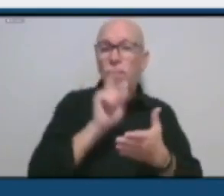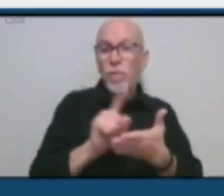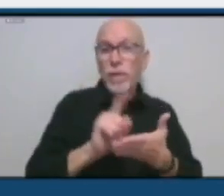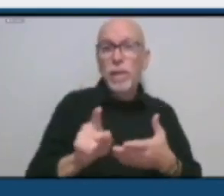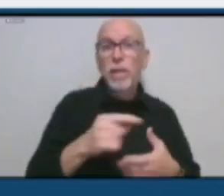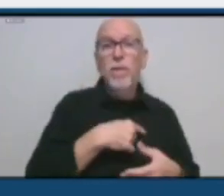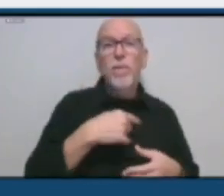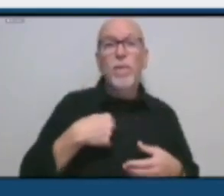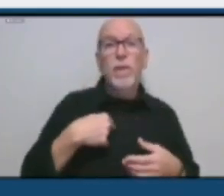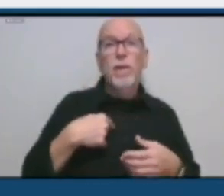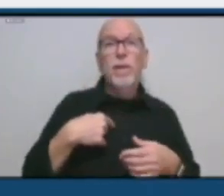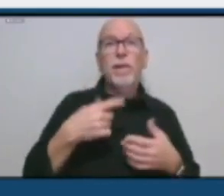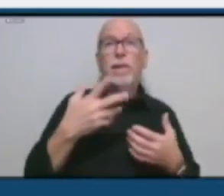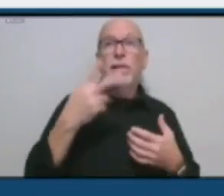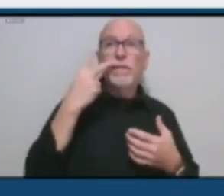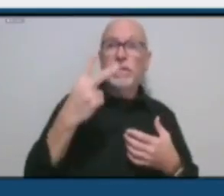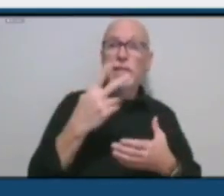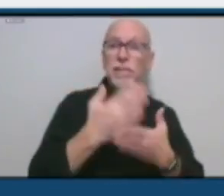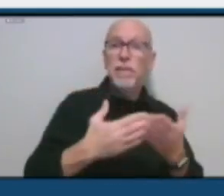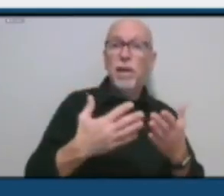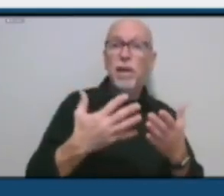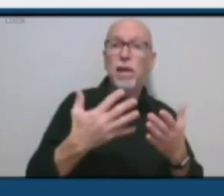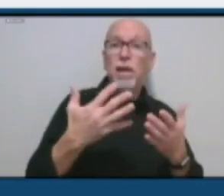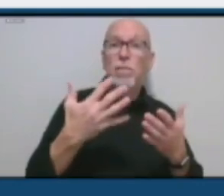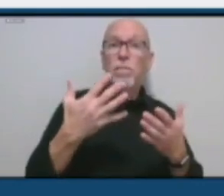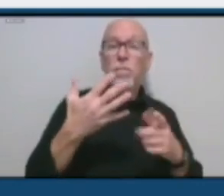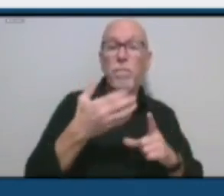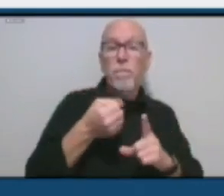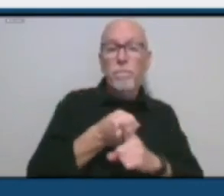up seeing some of the downstream